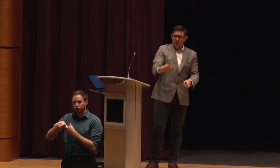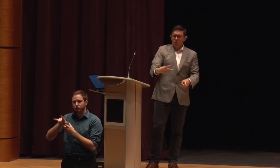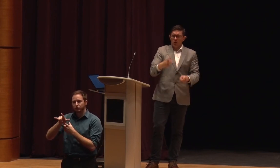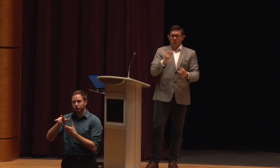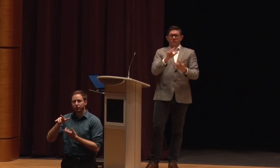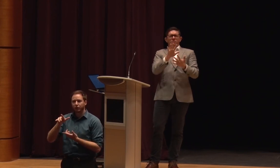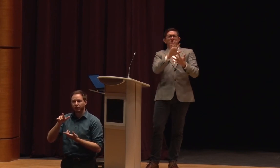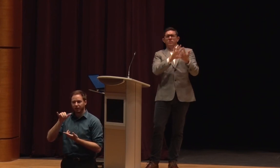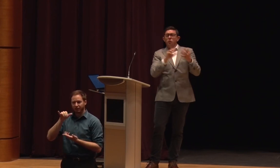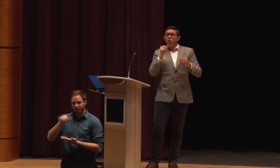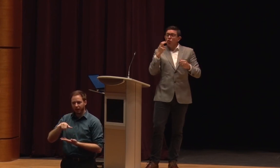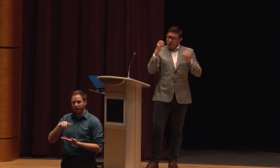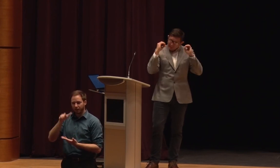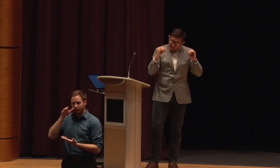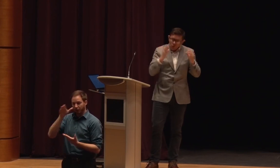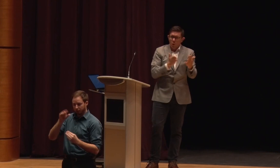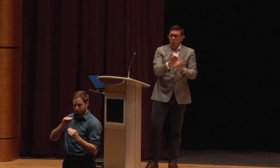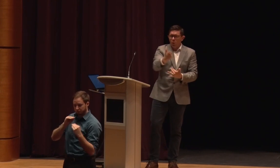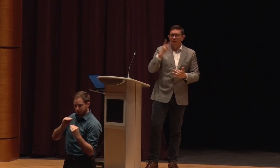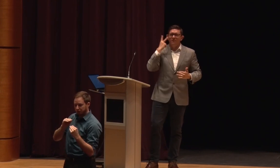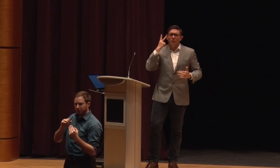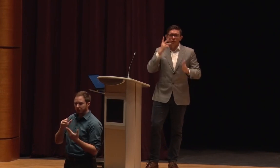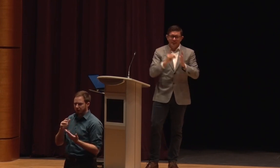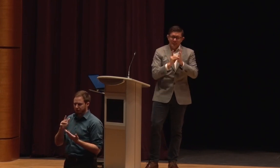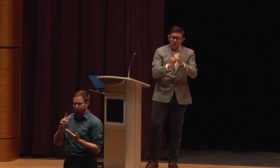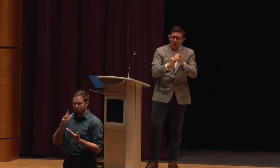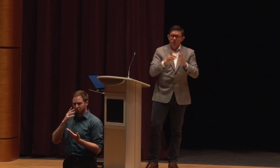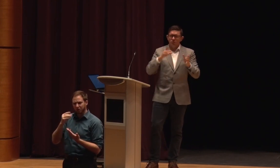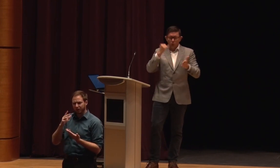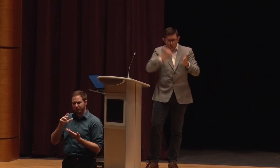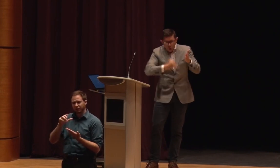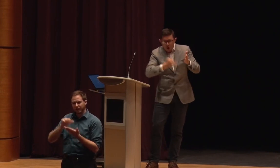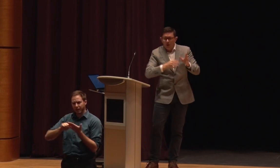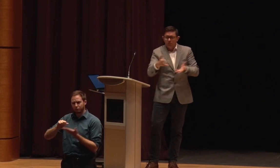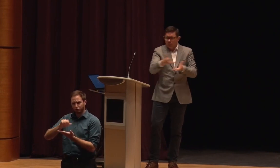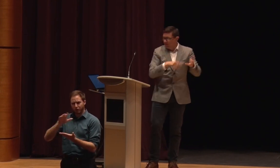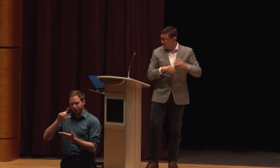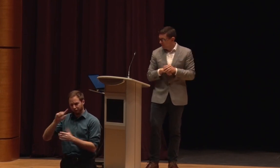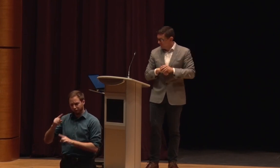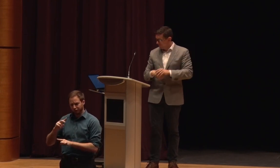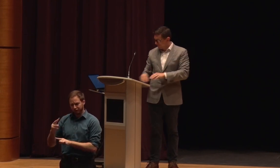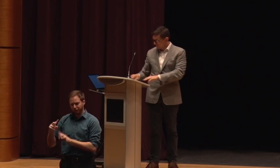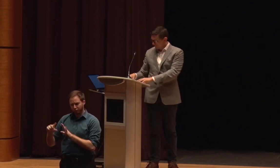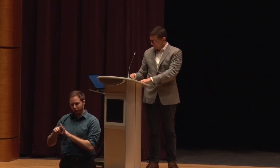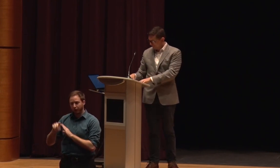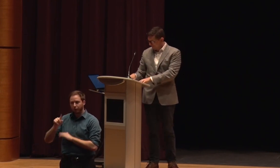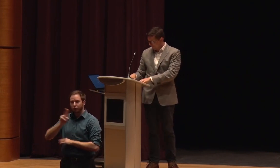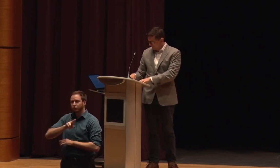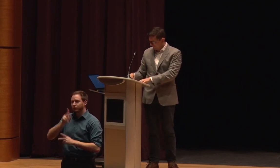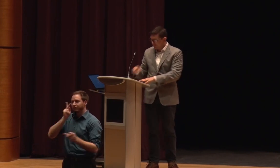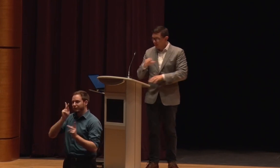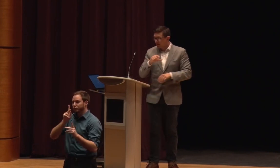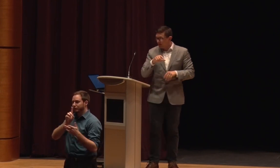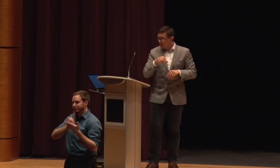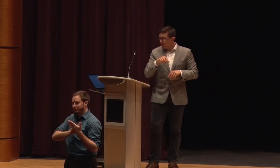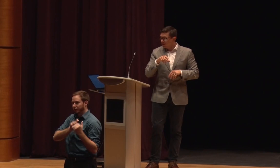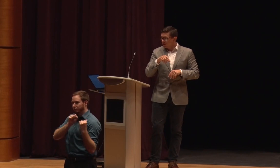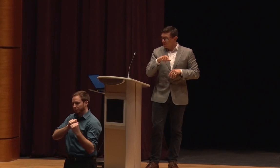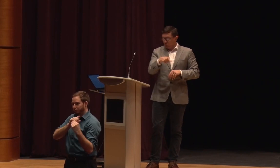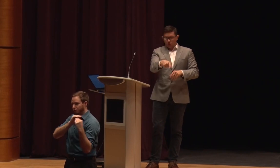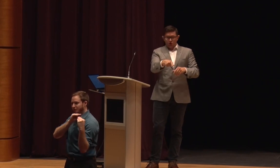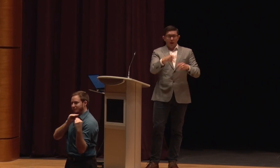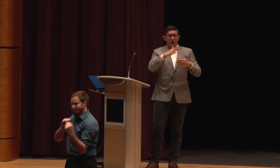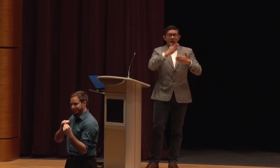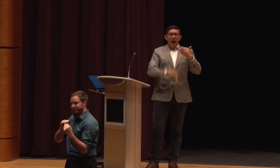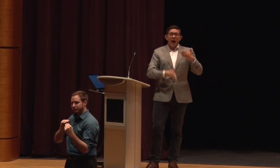And that, you know, concept is pretty abstract for first and second graders, but she uses visual designs to